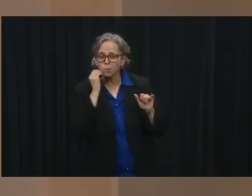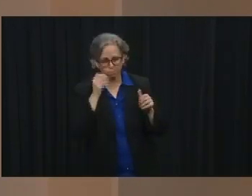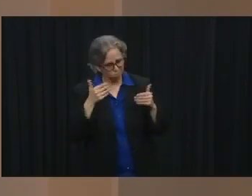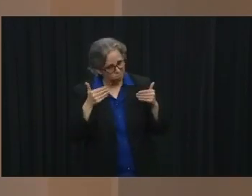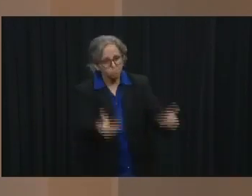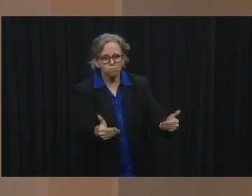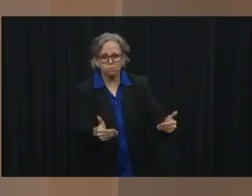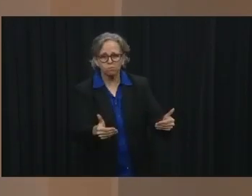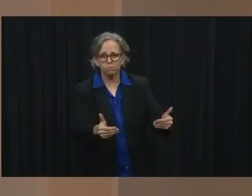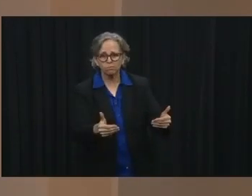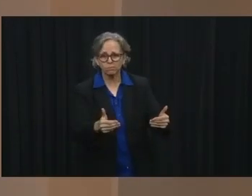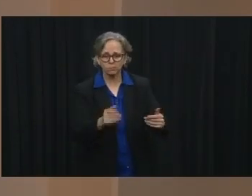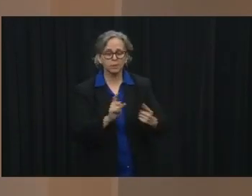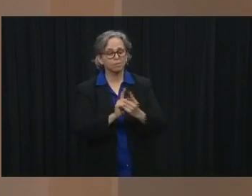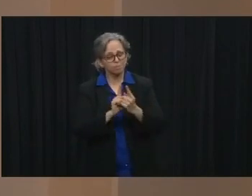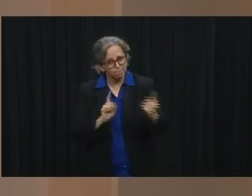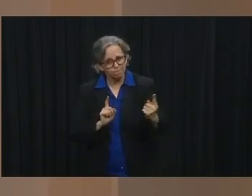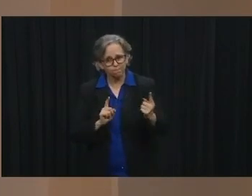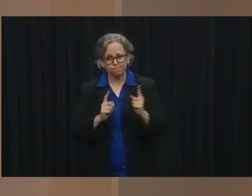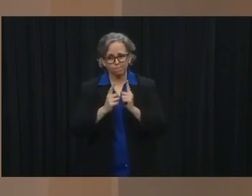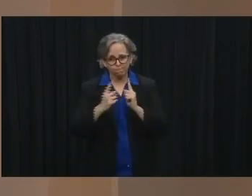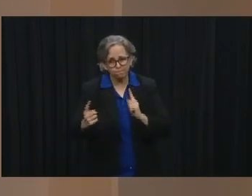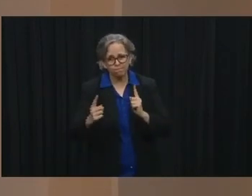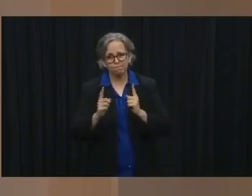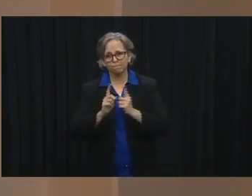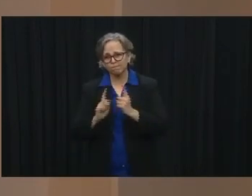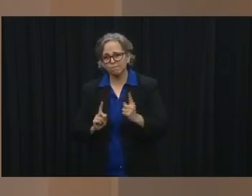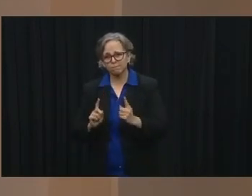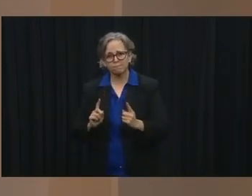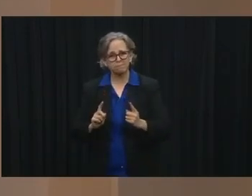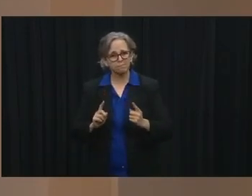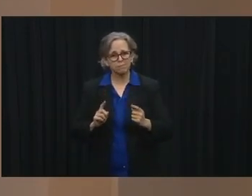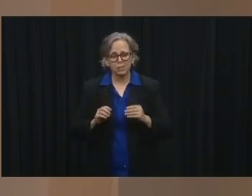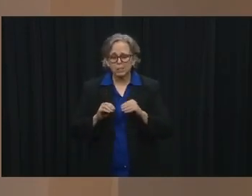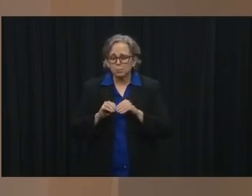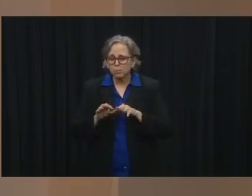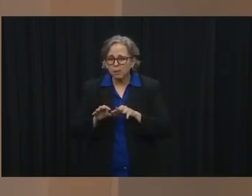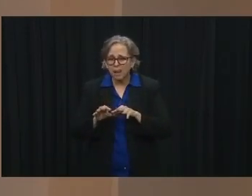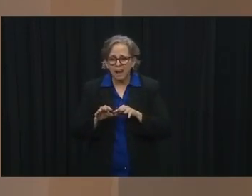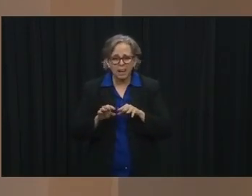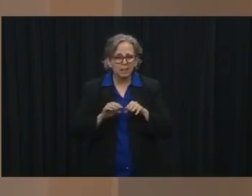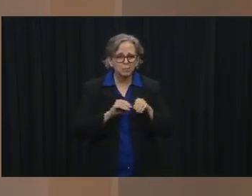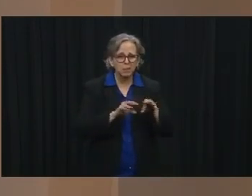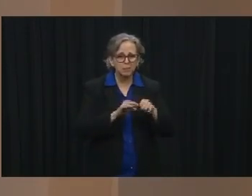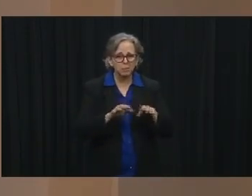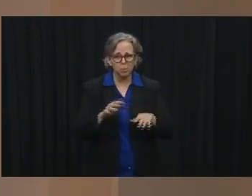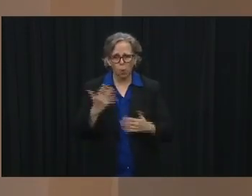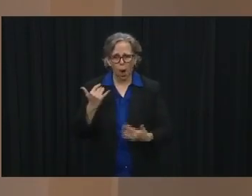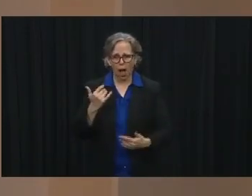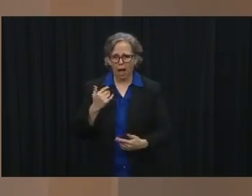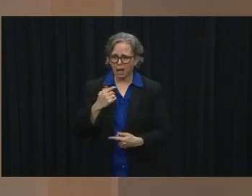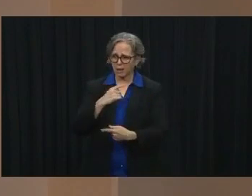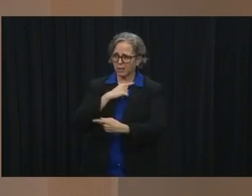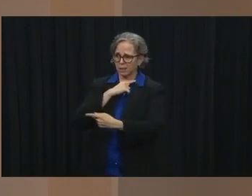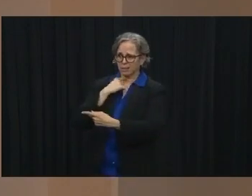Don't create the spread that's going to put these workers in jeopardy any longer than we need